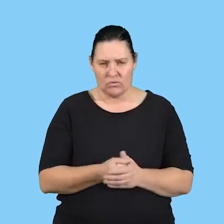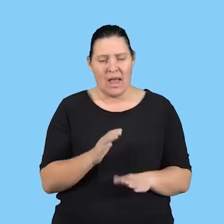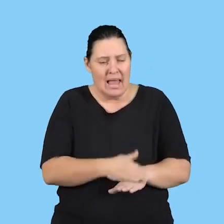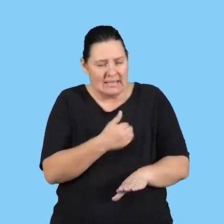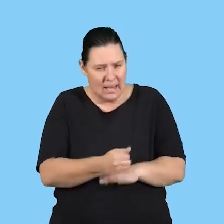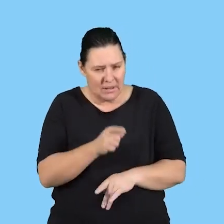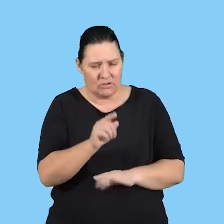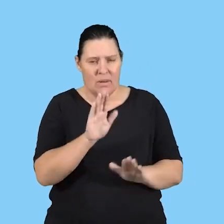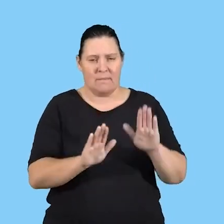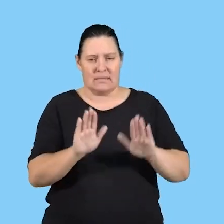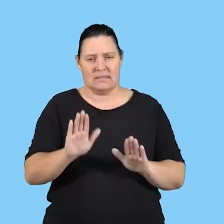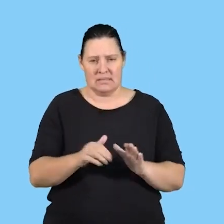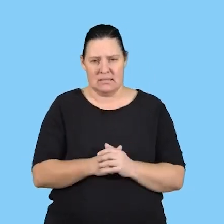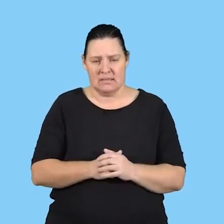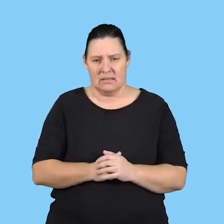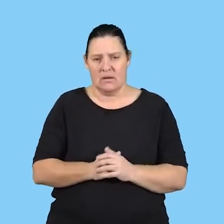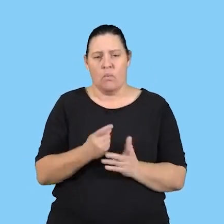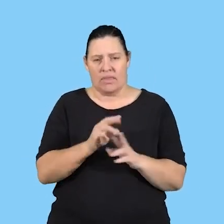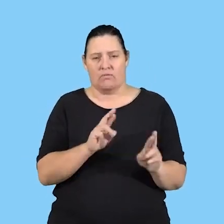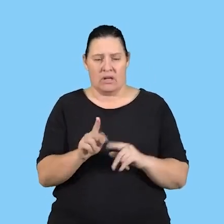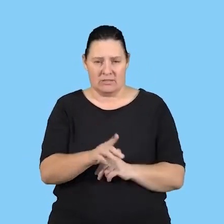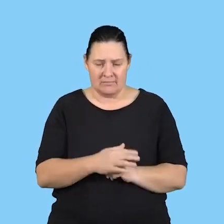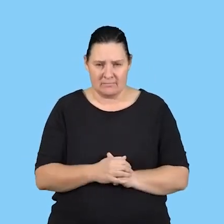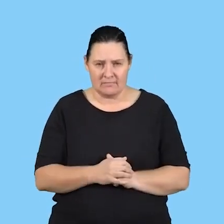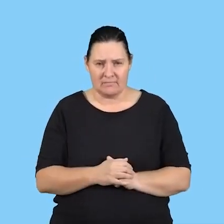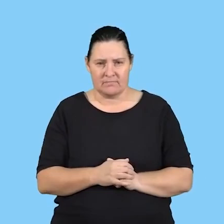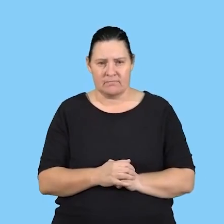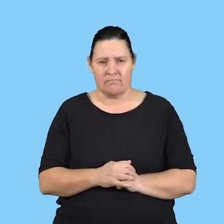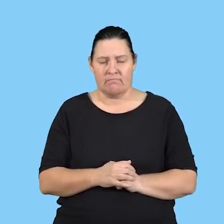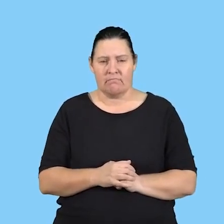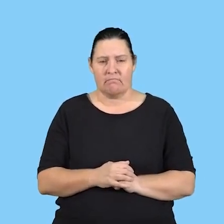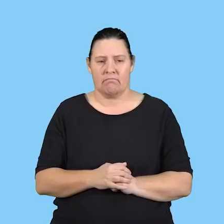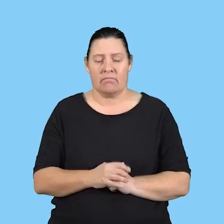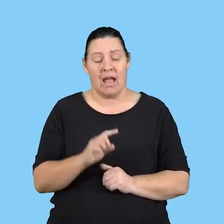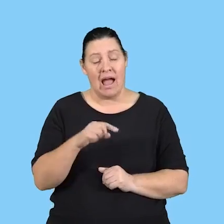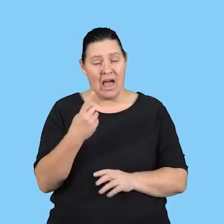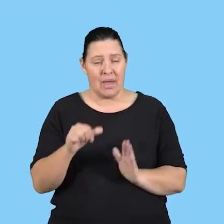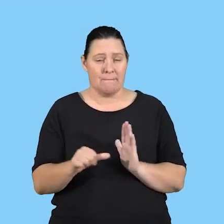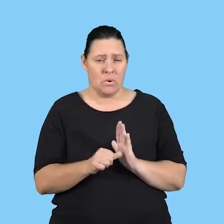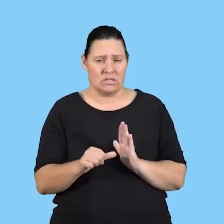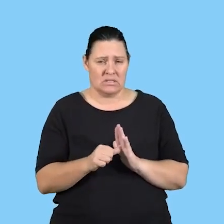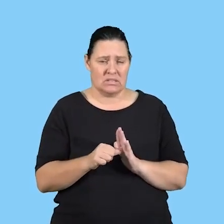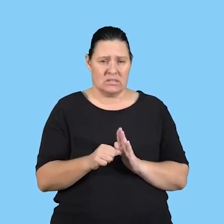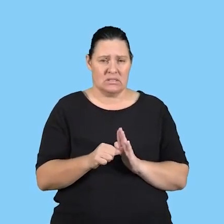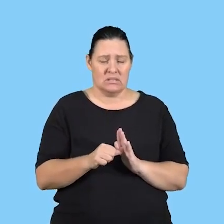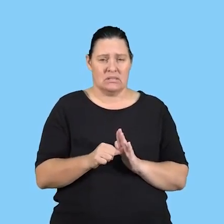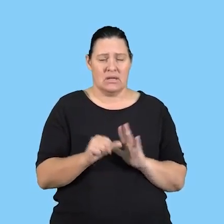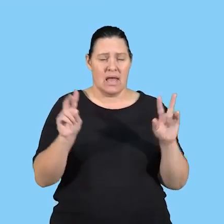it's establishing those patterns with these reactions. The other